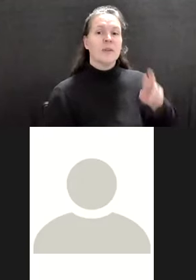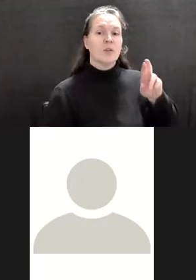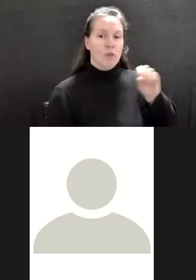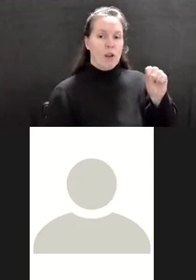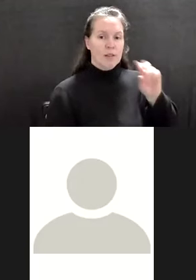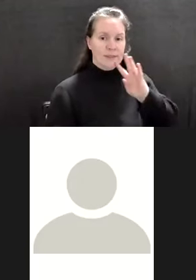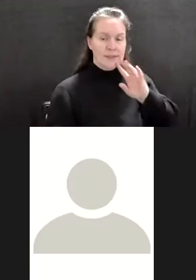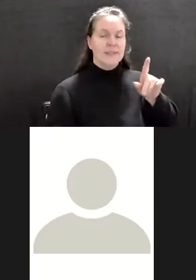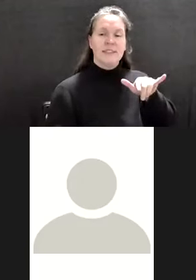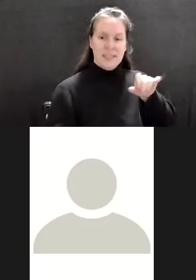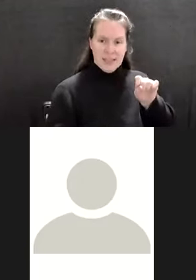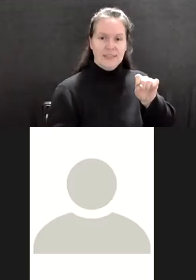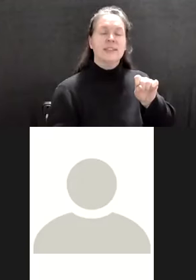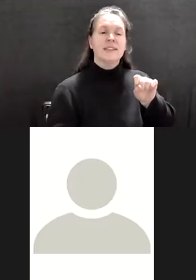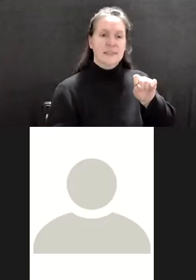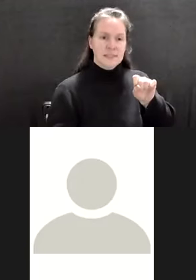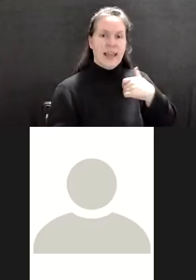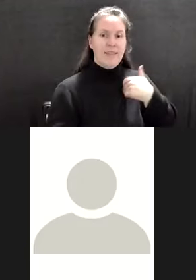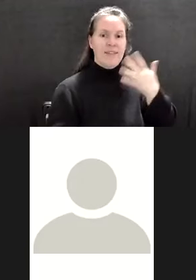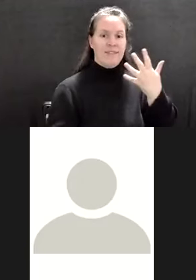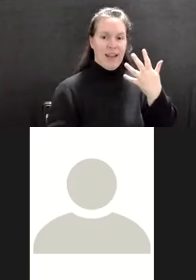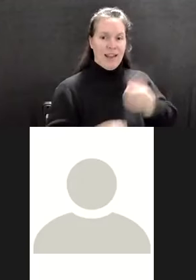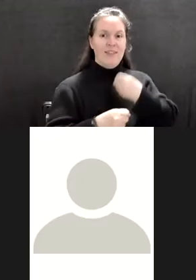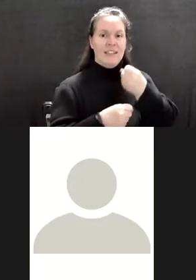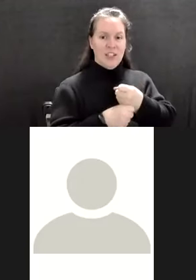Yes, there is a 5 year